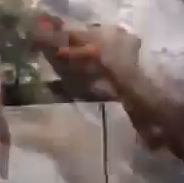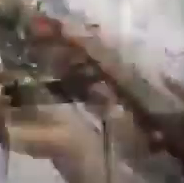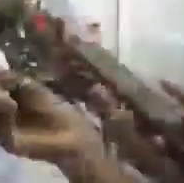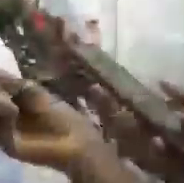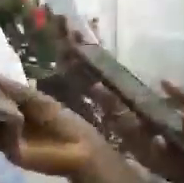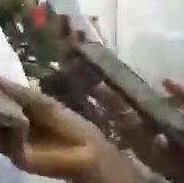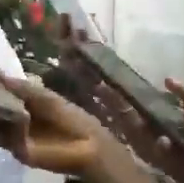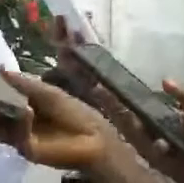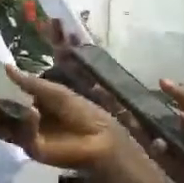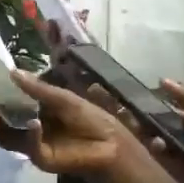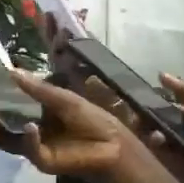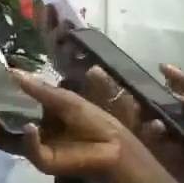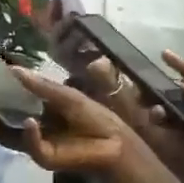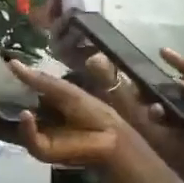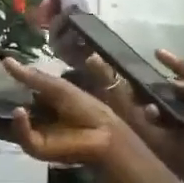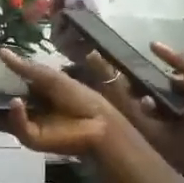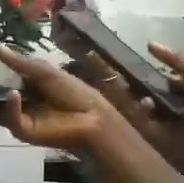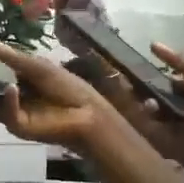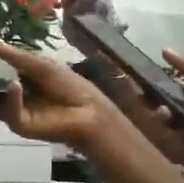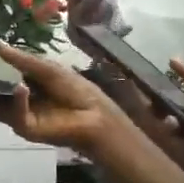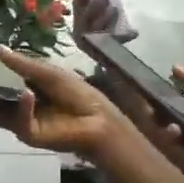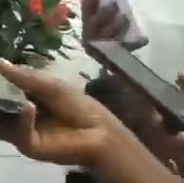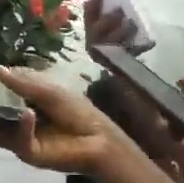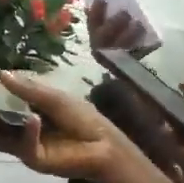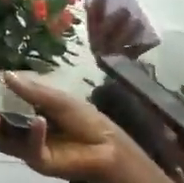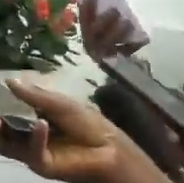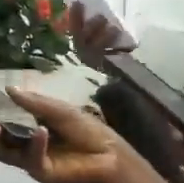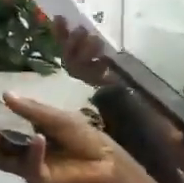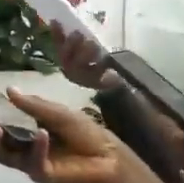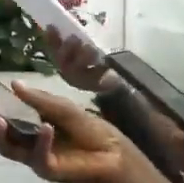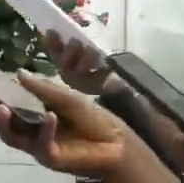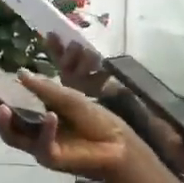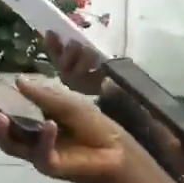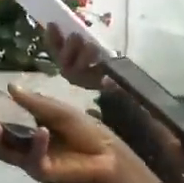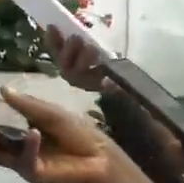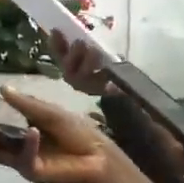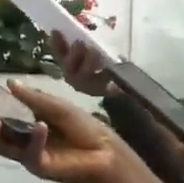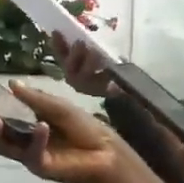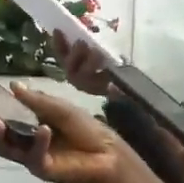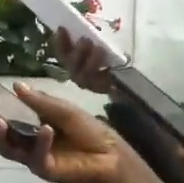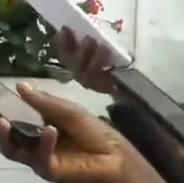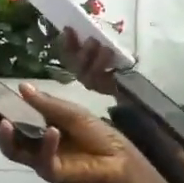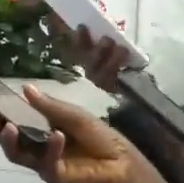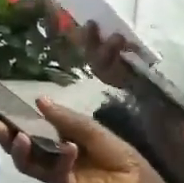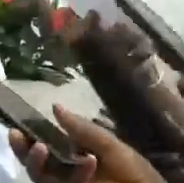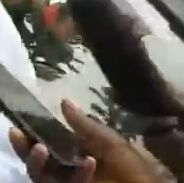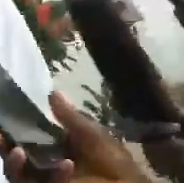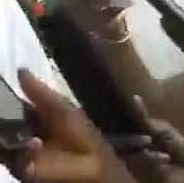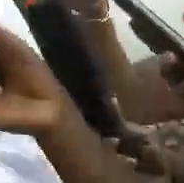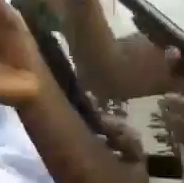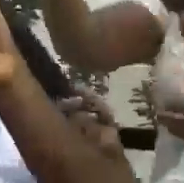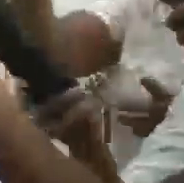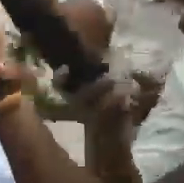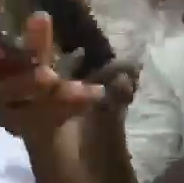Calm down. I believe that this book, The Chosen Generation, will create a lot of positive energy in your life. Thank you very much.